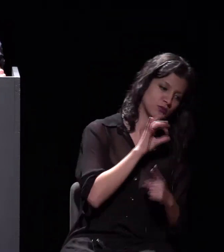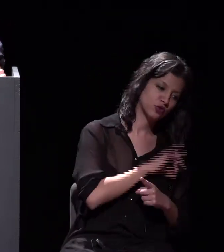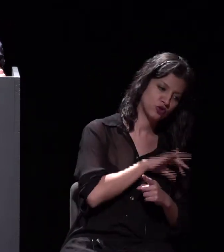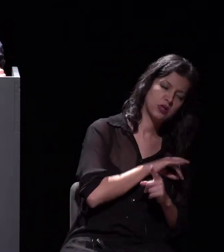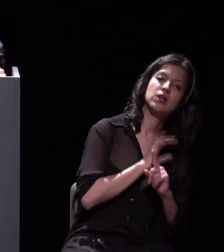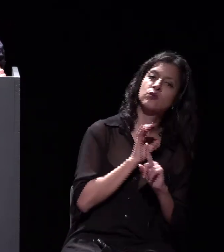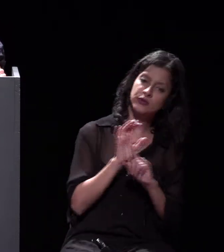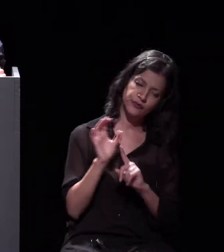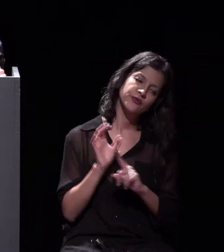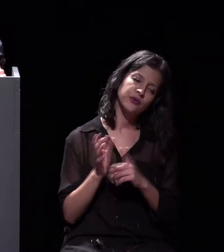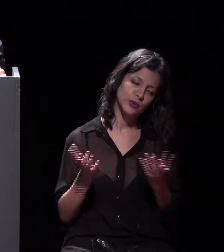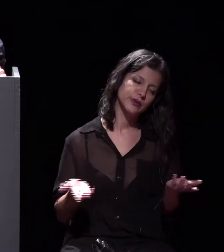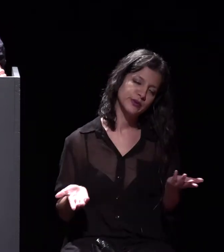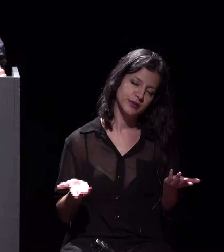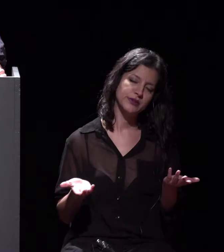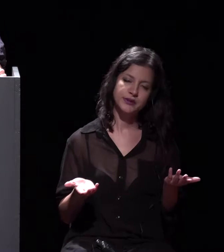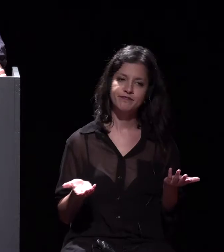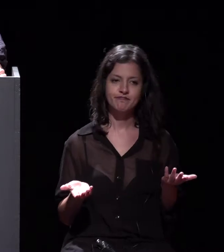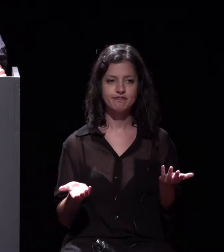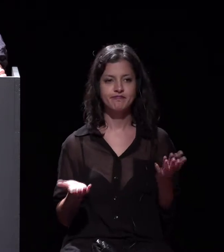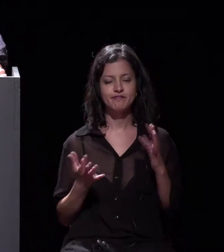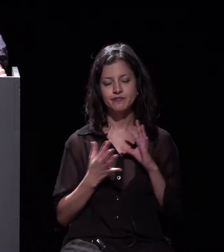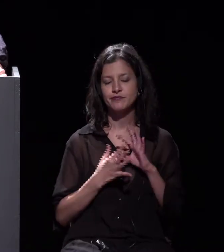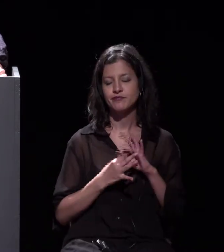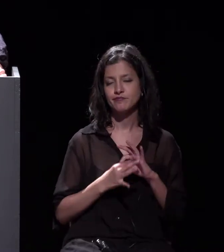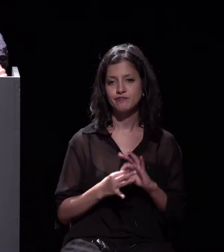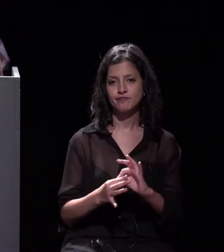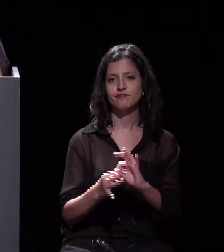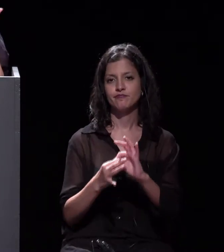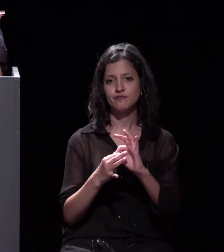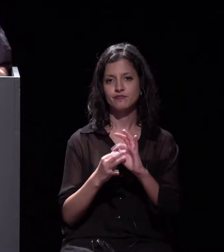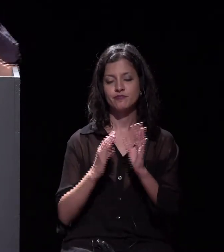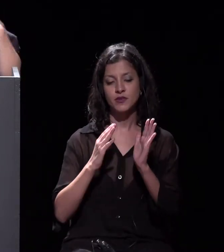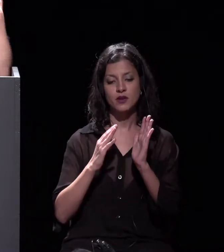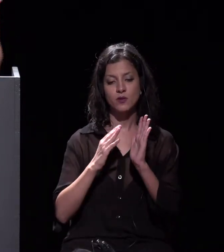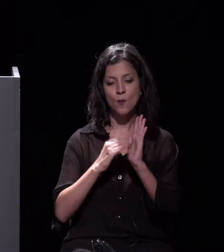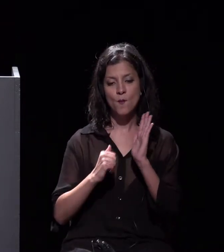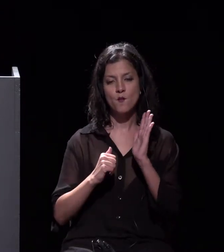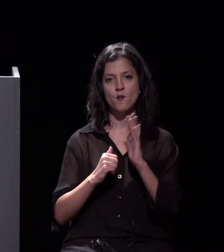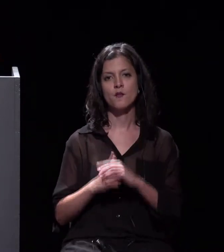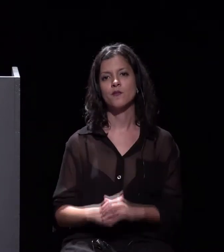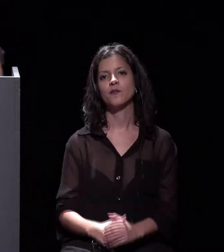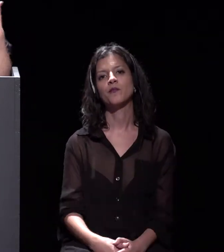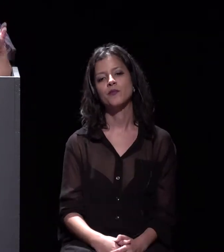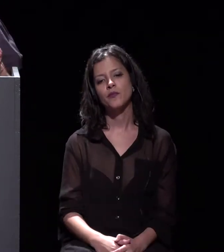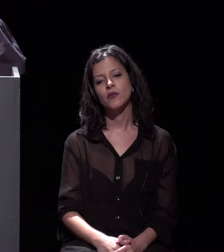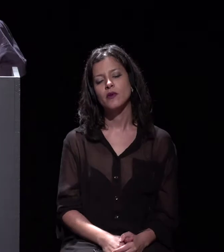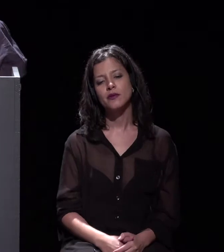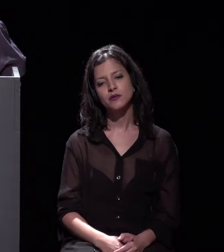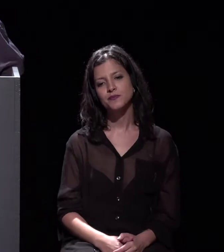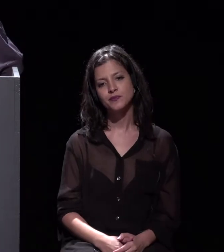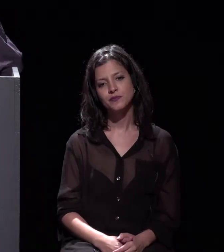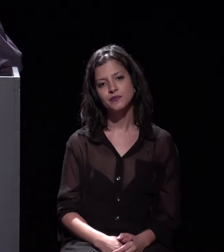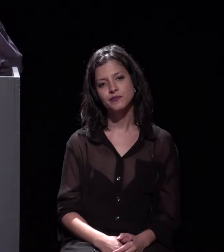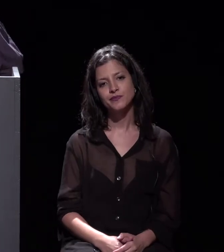most immediate context for this integral museum to take shape. it's had, we are not going to have time